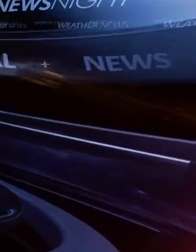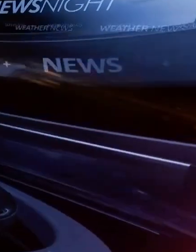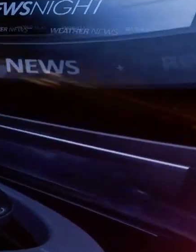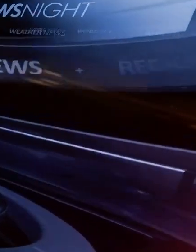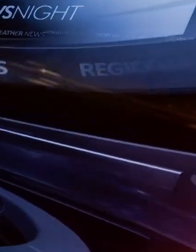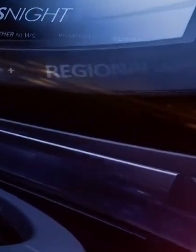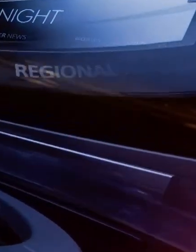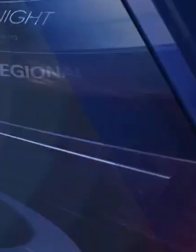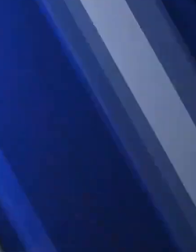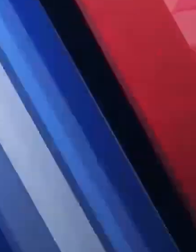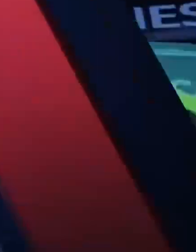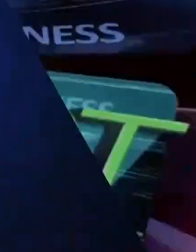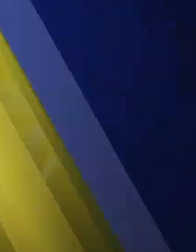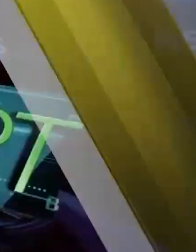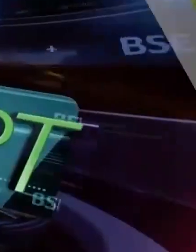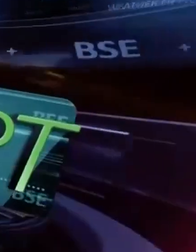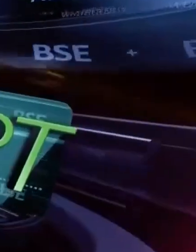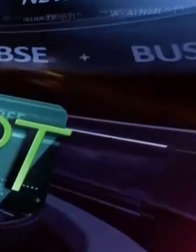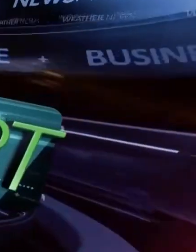contribution, it's your lifeline.